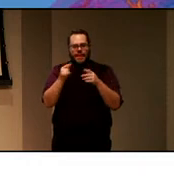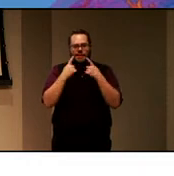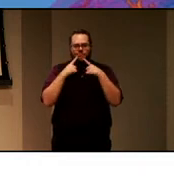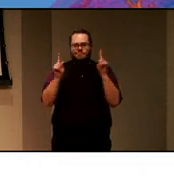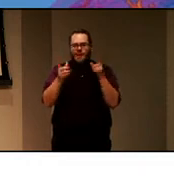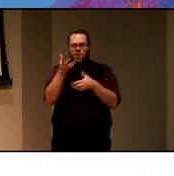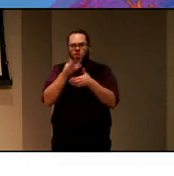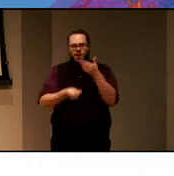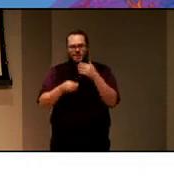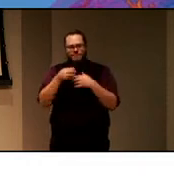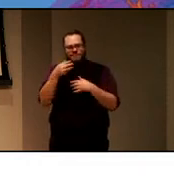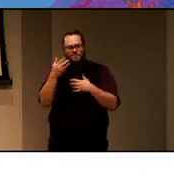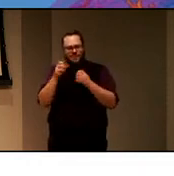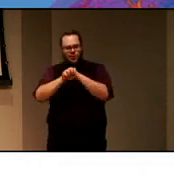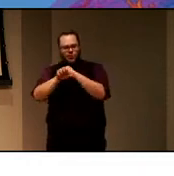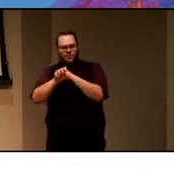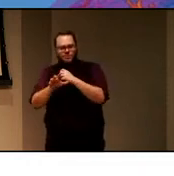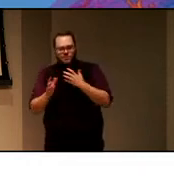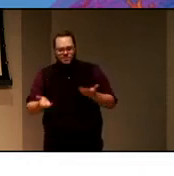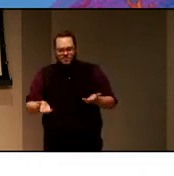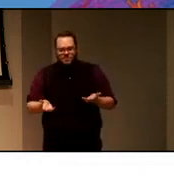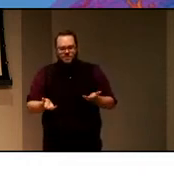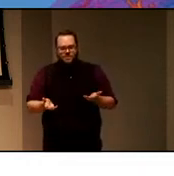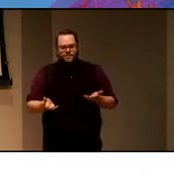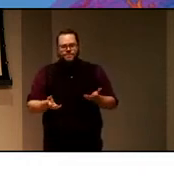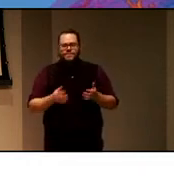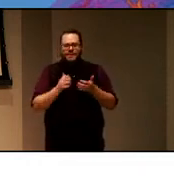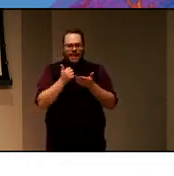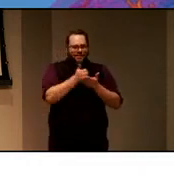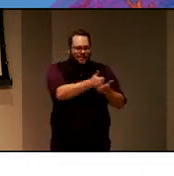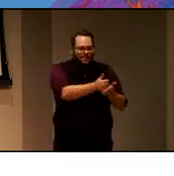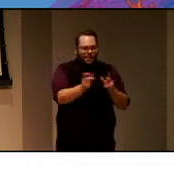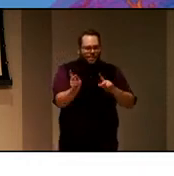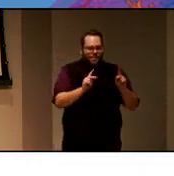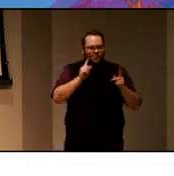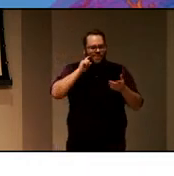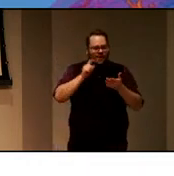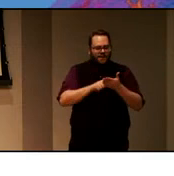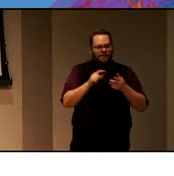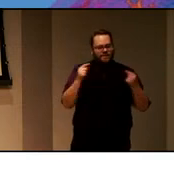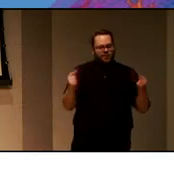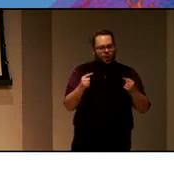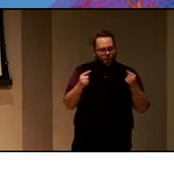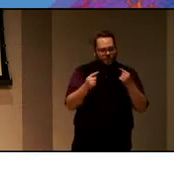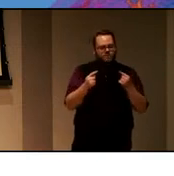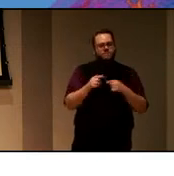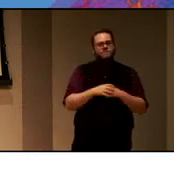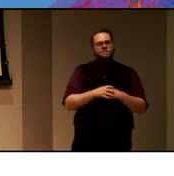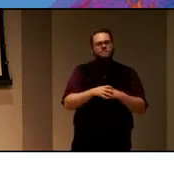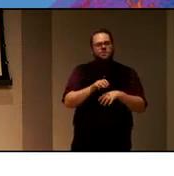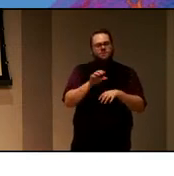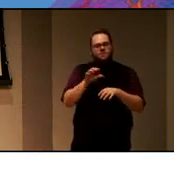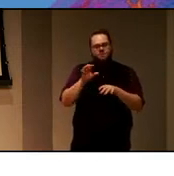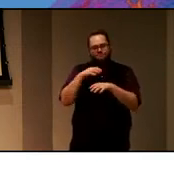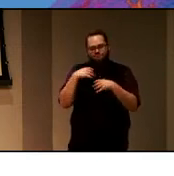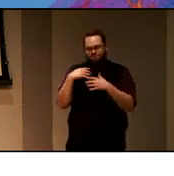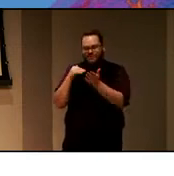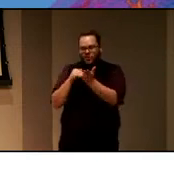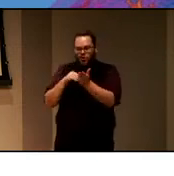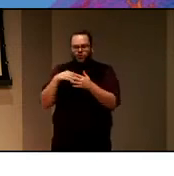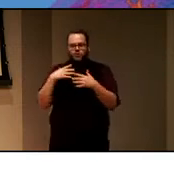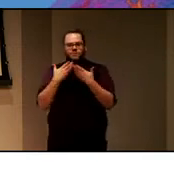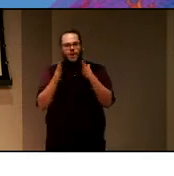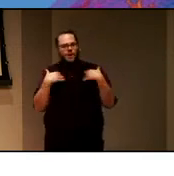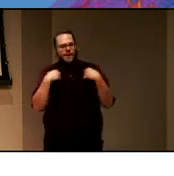move people to action, it's not only the upstream action, but also helping people recognize the harms, working with healthcare providers and public